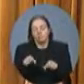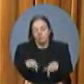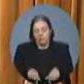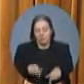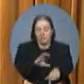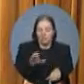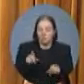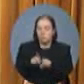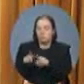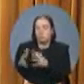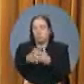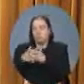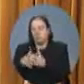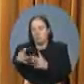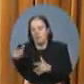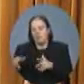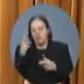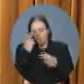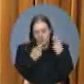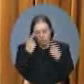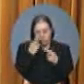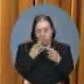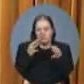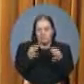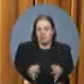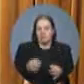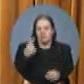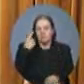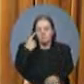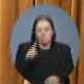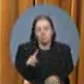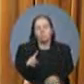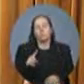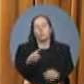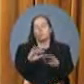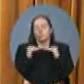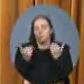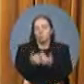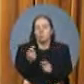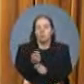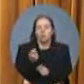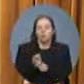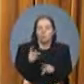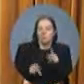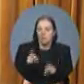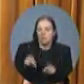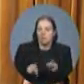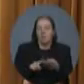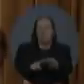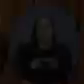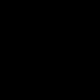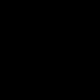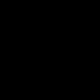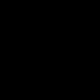decision that will be taken in the best interests of Canadian consumers, Canadian auto workers, Canadian businesses, and of course Canadian taxpayers.